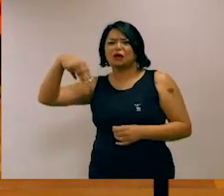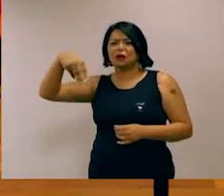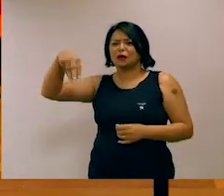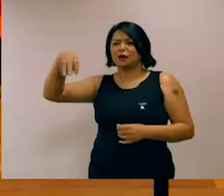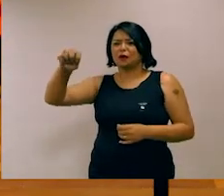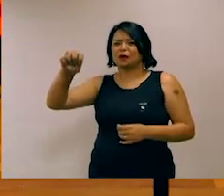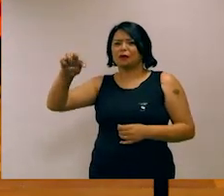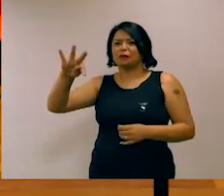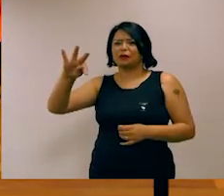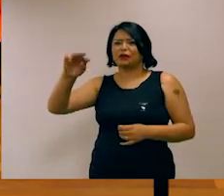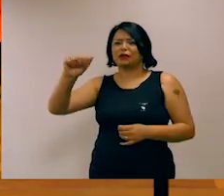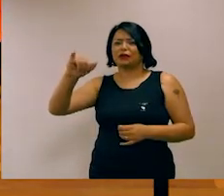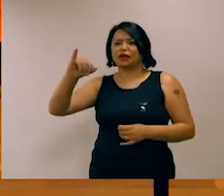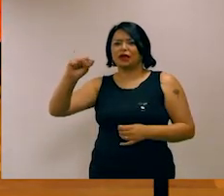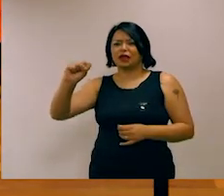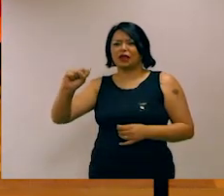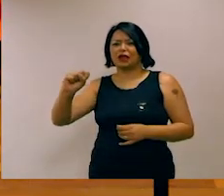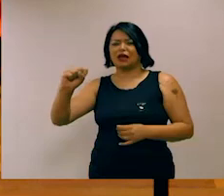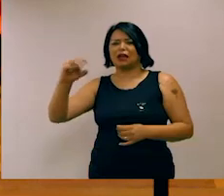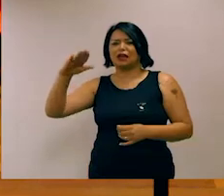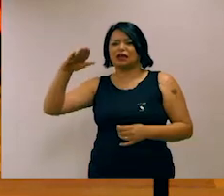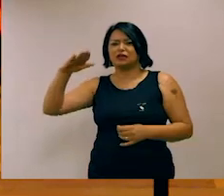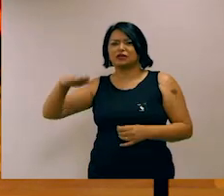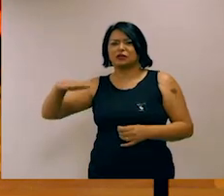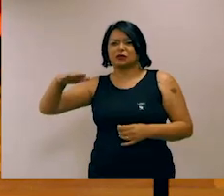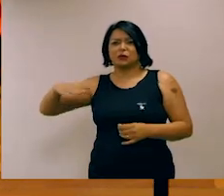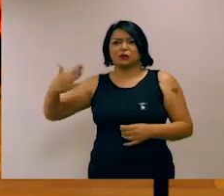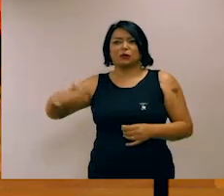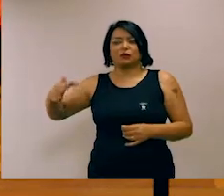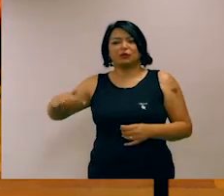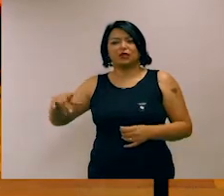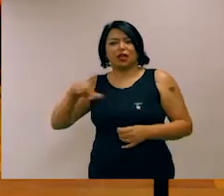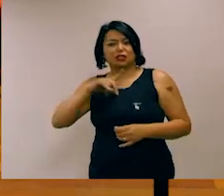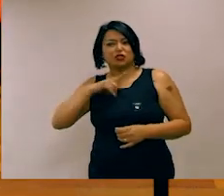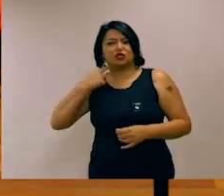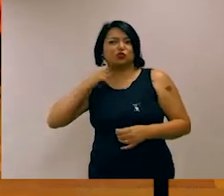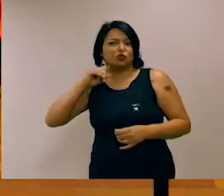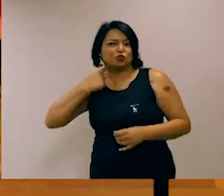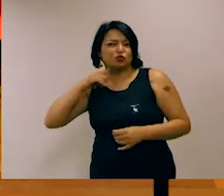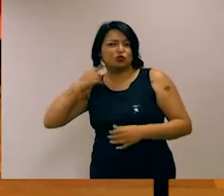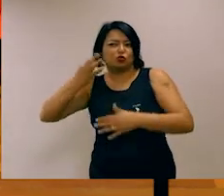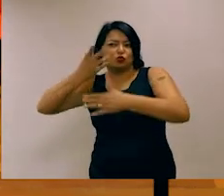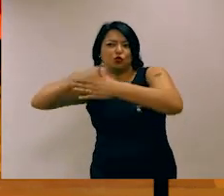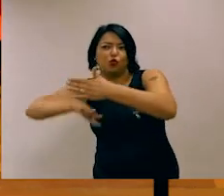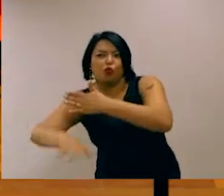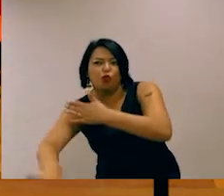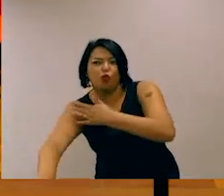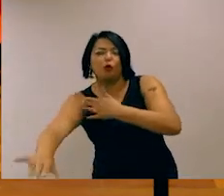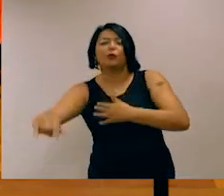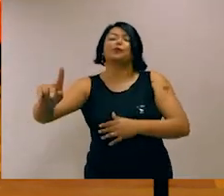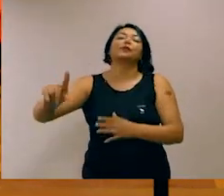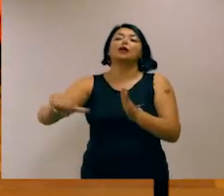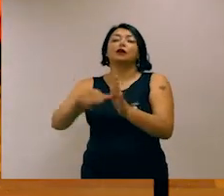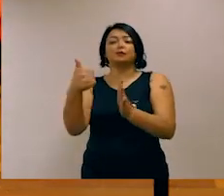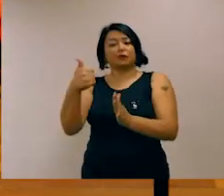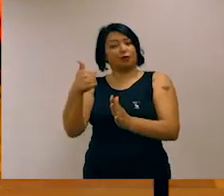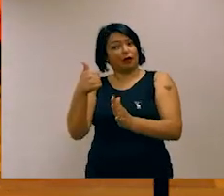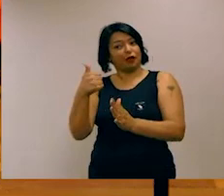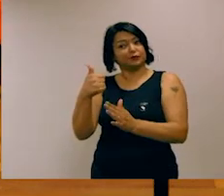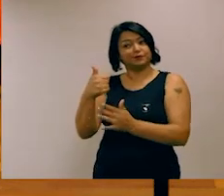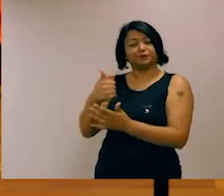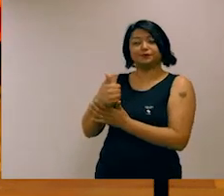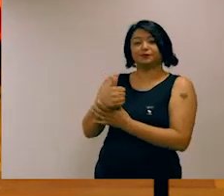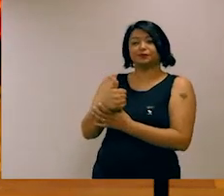what are the heavy metals in these tailings? Mercury, etc., etc. So the first time we